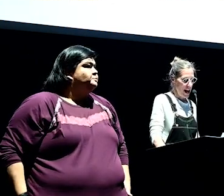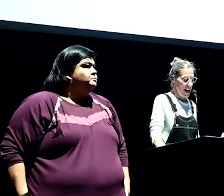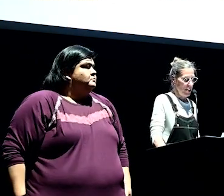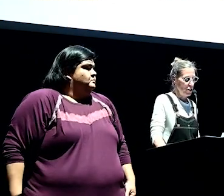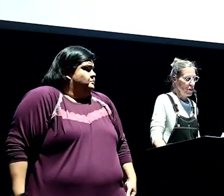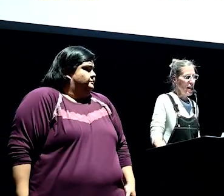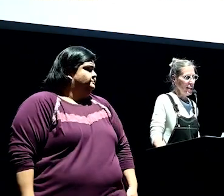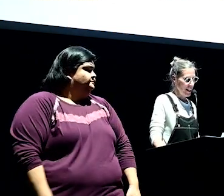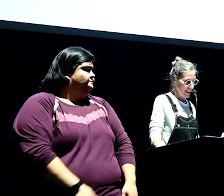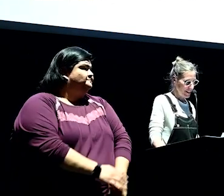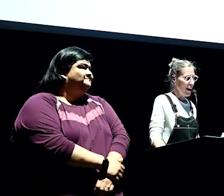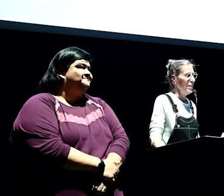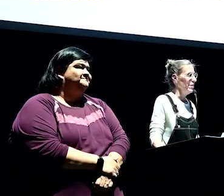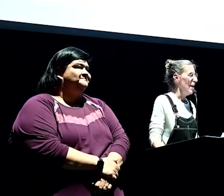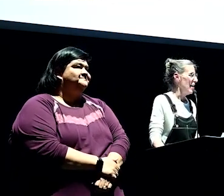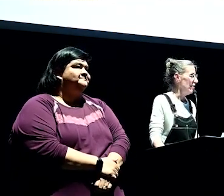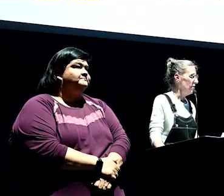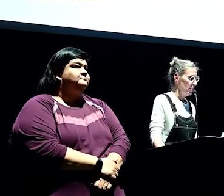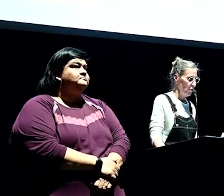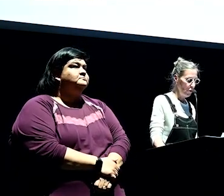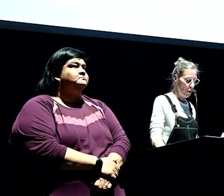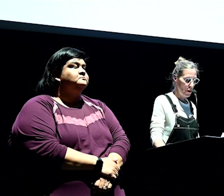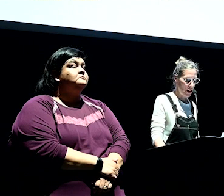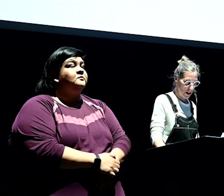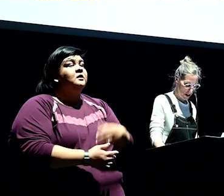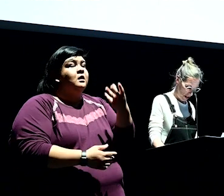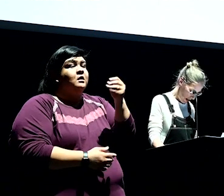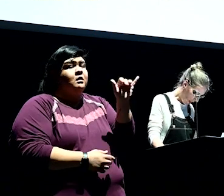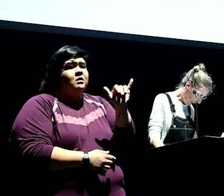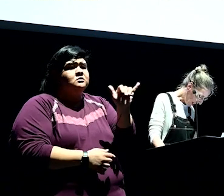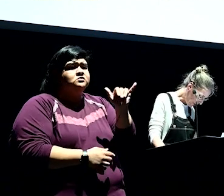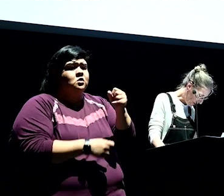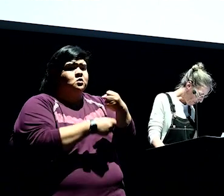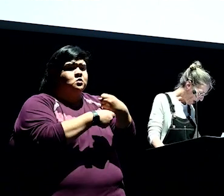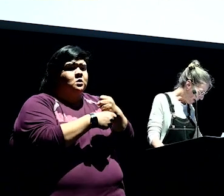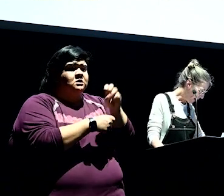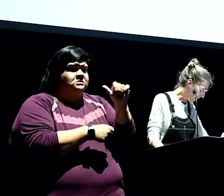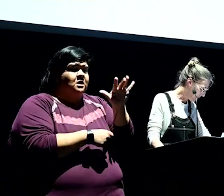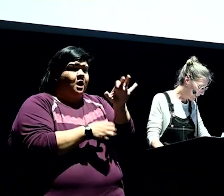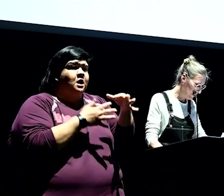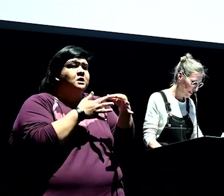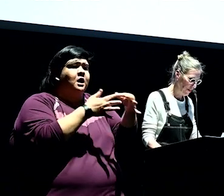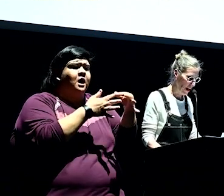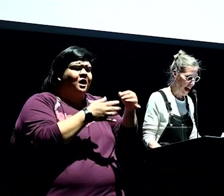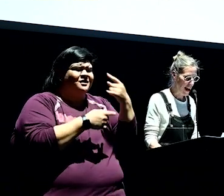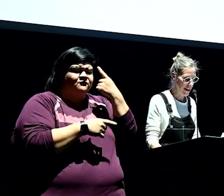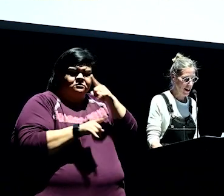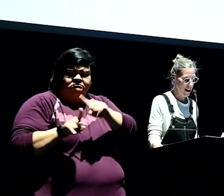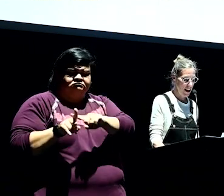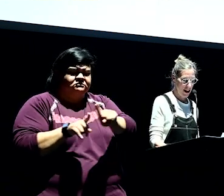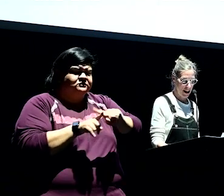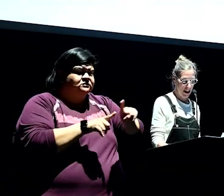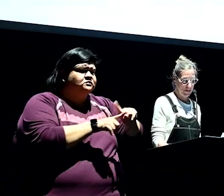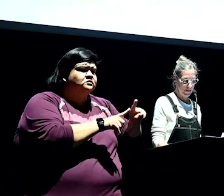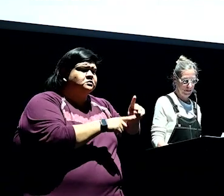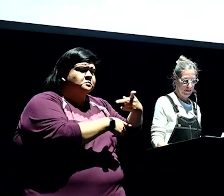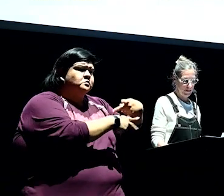And then creating style guides for a collection of products that,